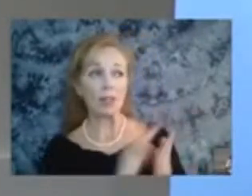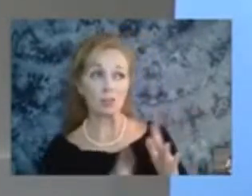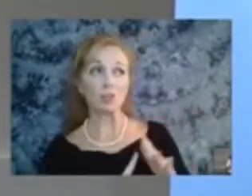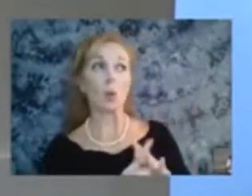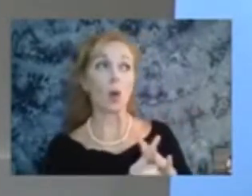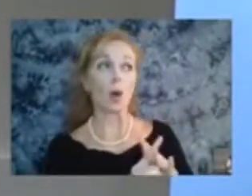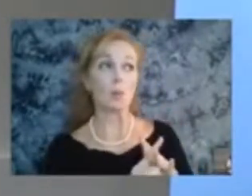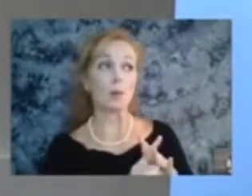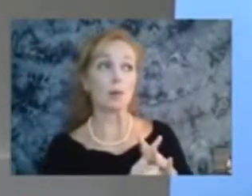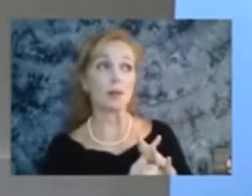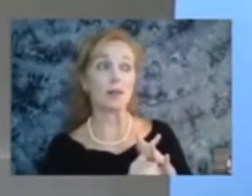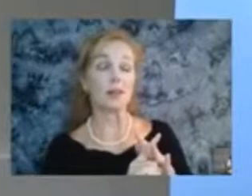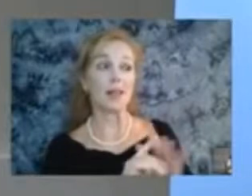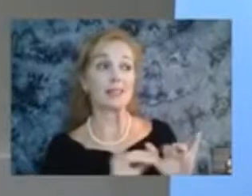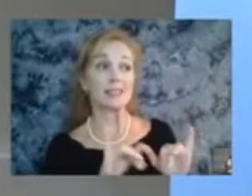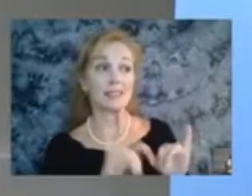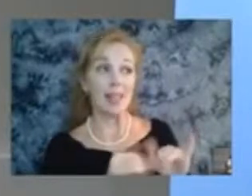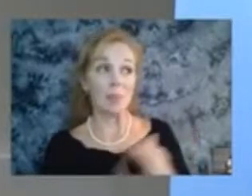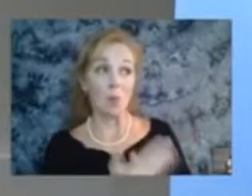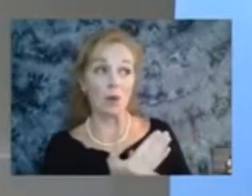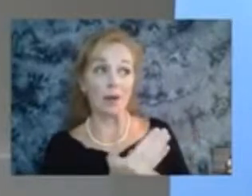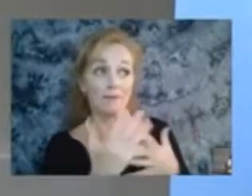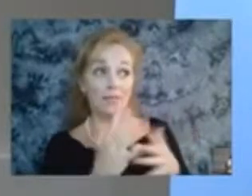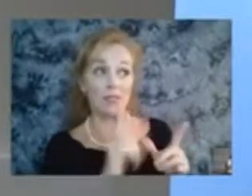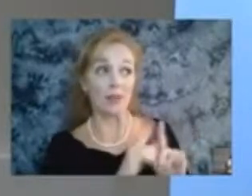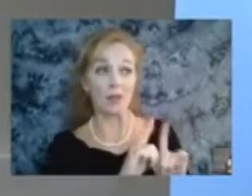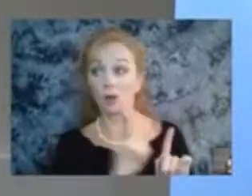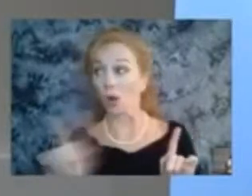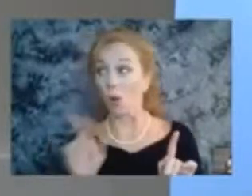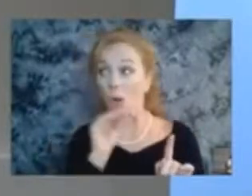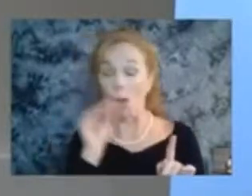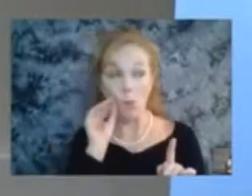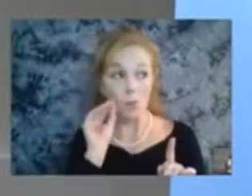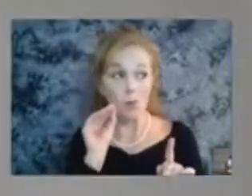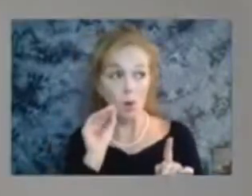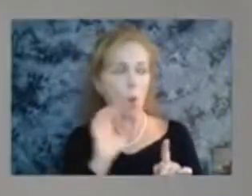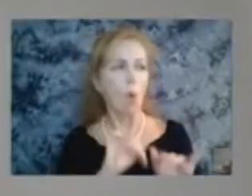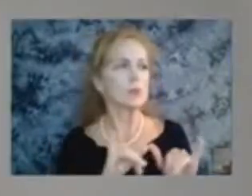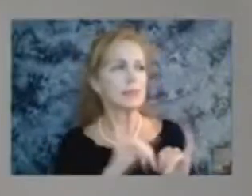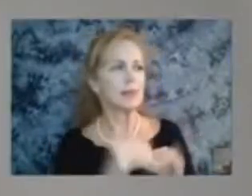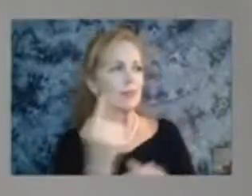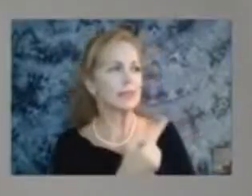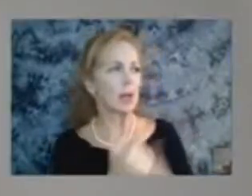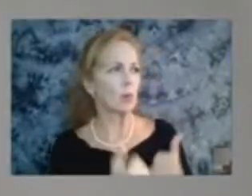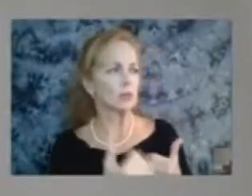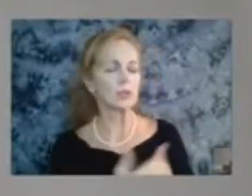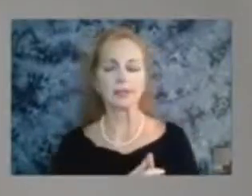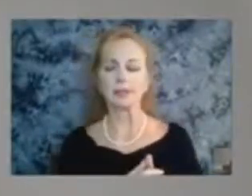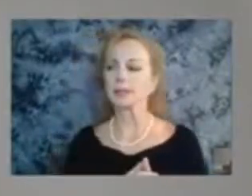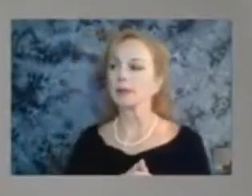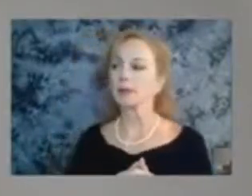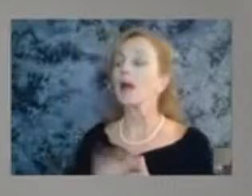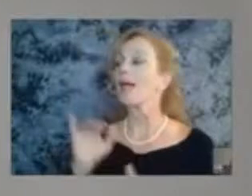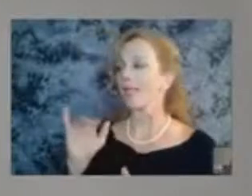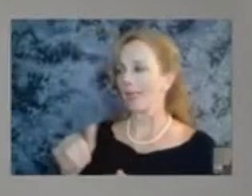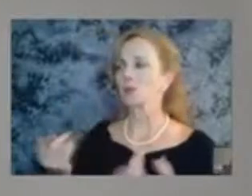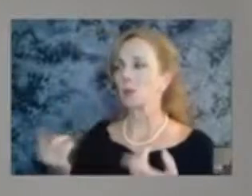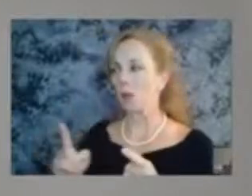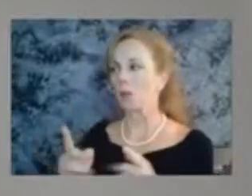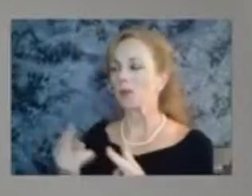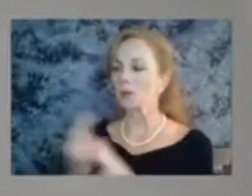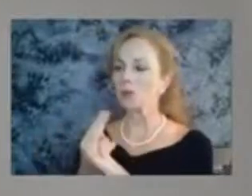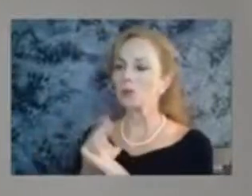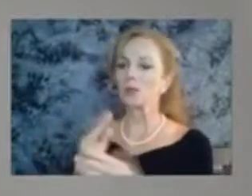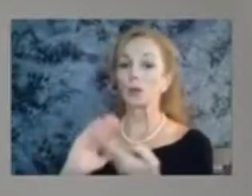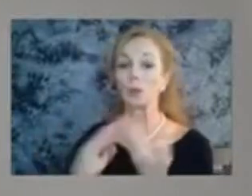they come and stay for the day? So yes, ma'am, that is what would happen. We are utilizing community partners that we have that we'll